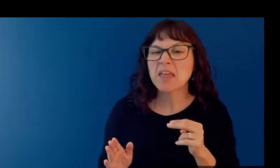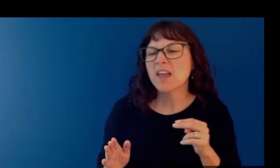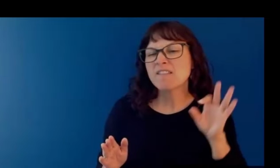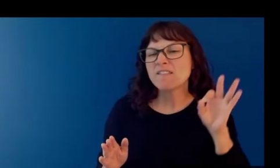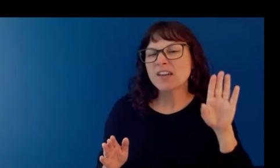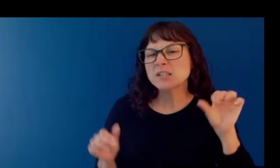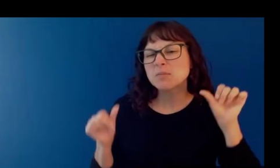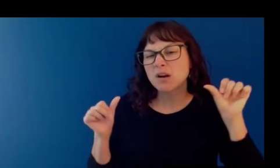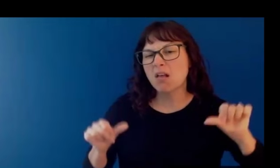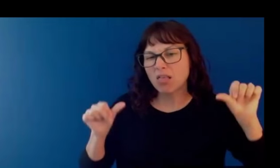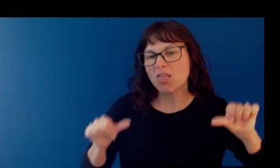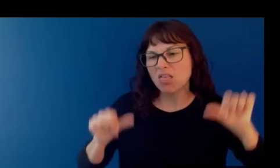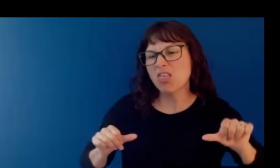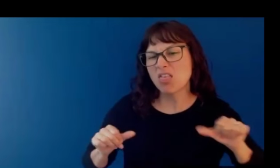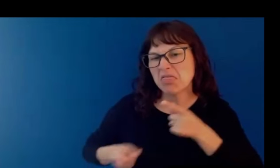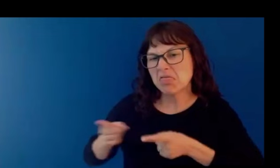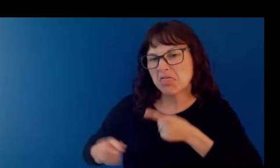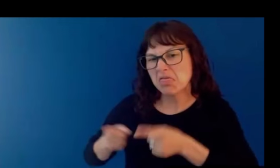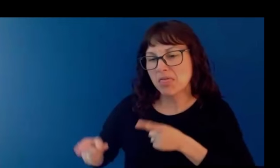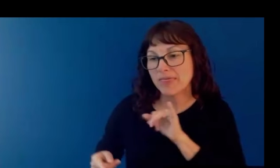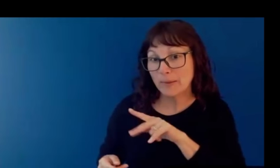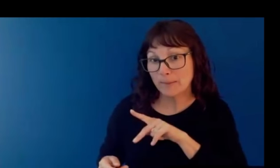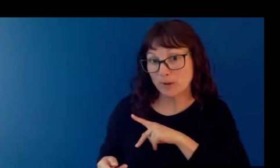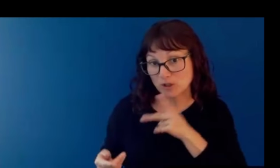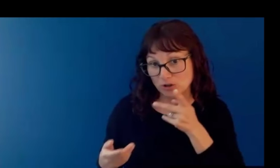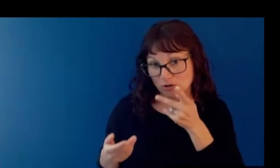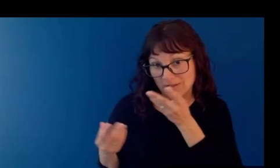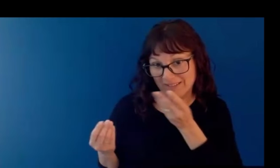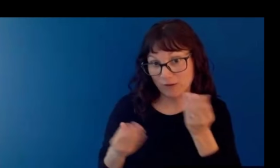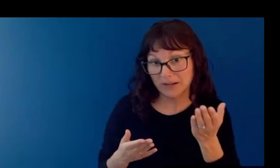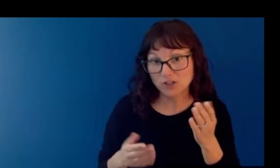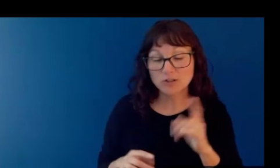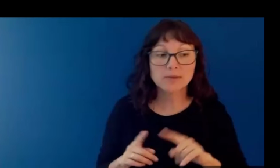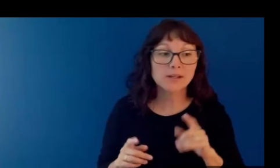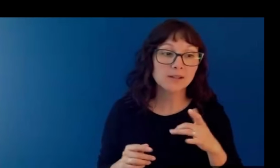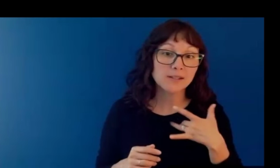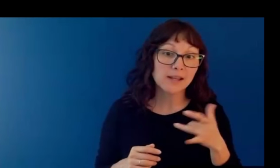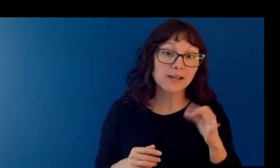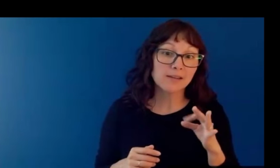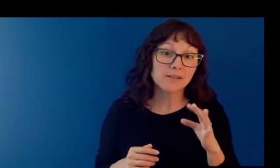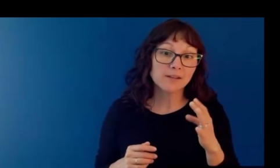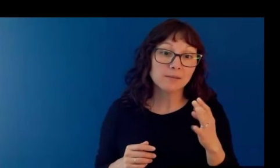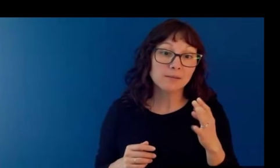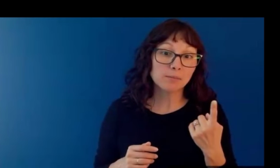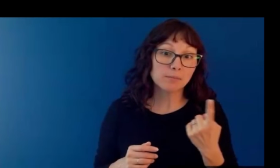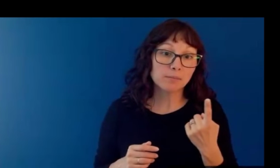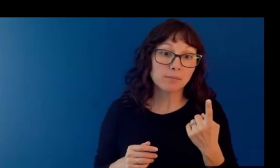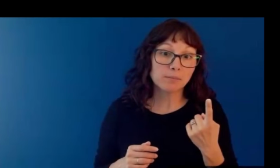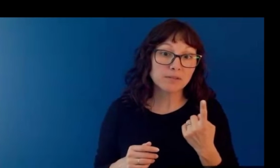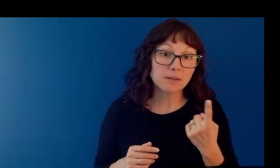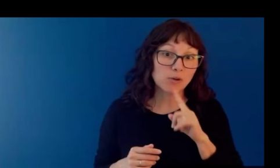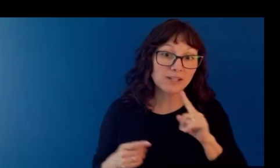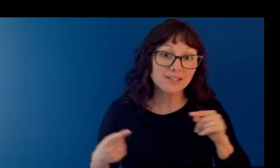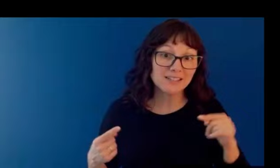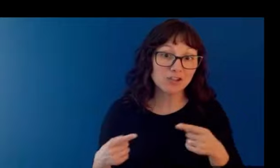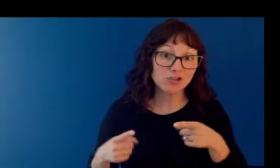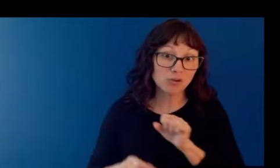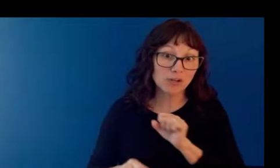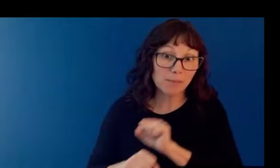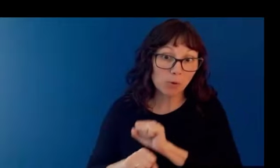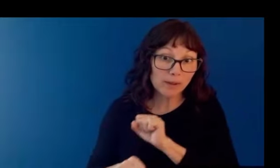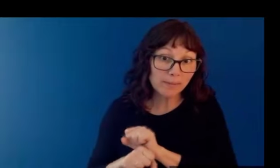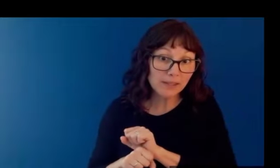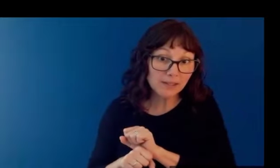Facebook personal information. But generally, if someone is injured in the course of employment, that needs workers'